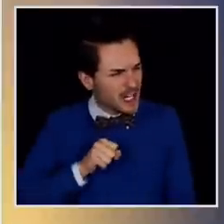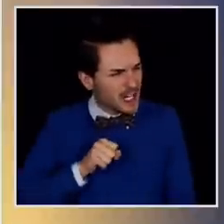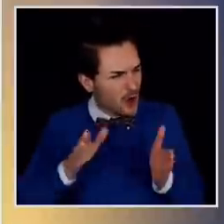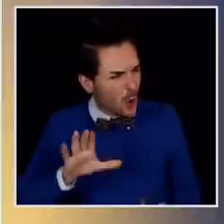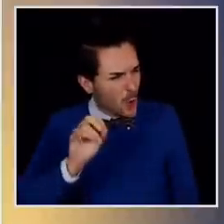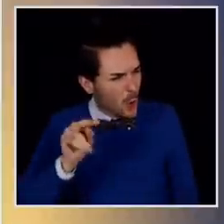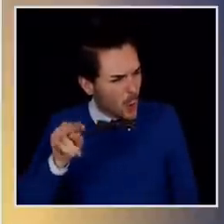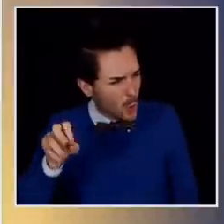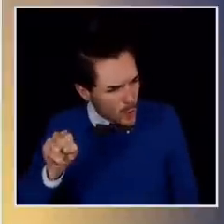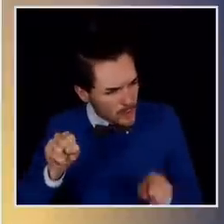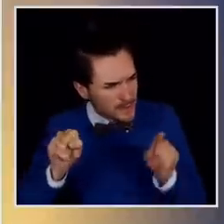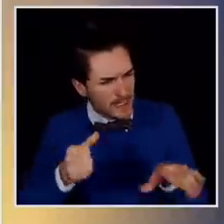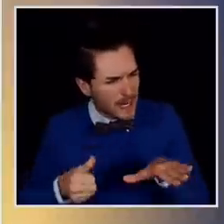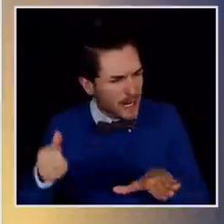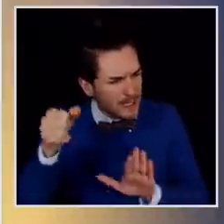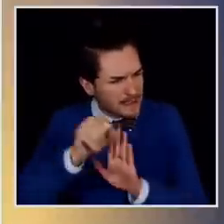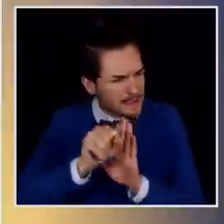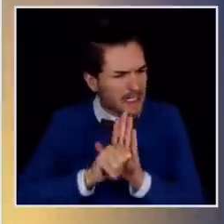governor's around.